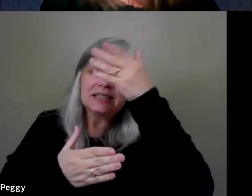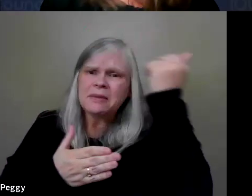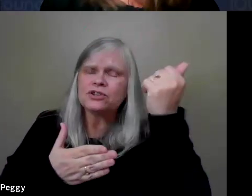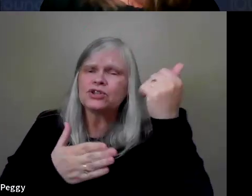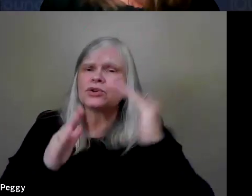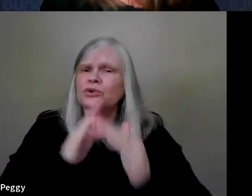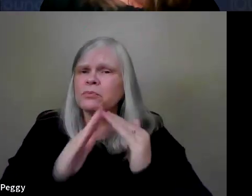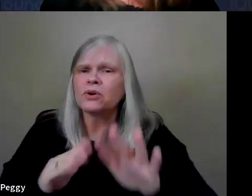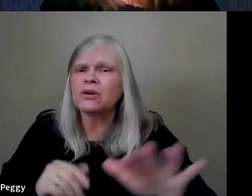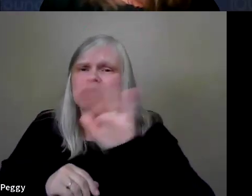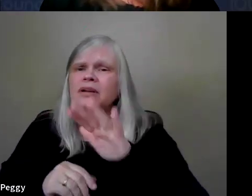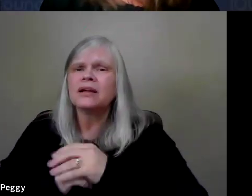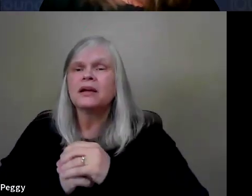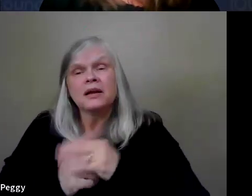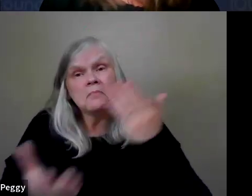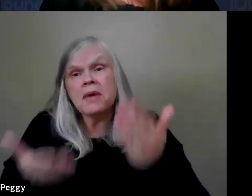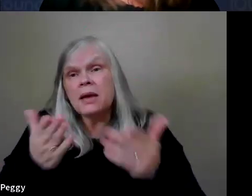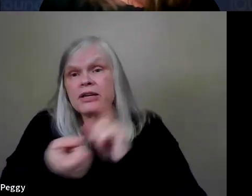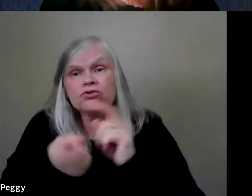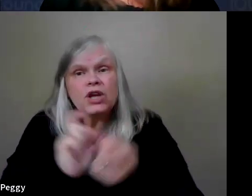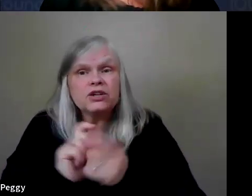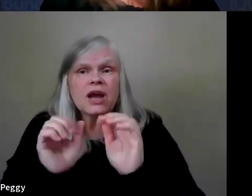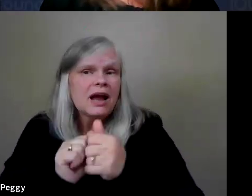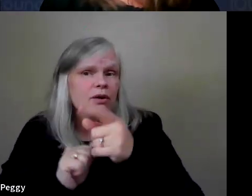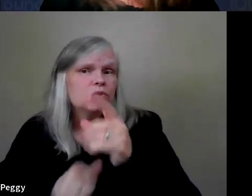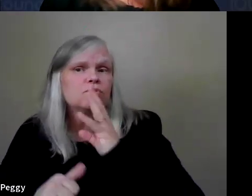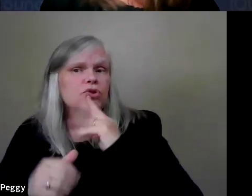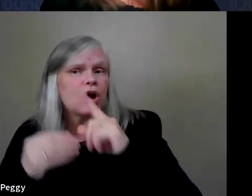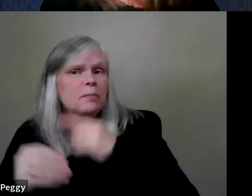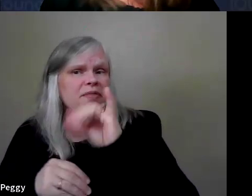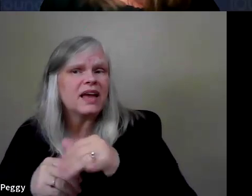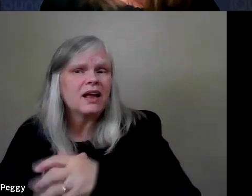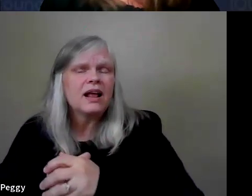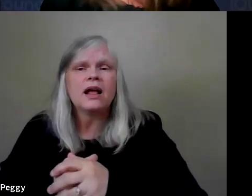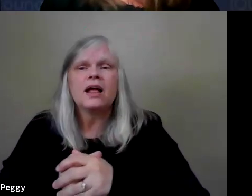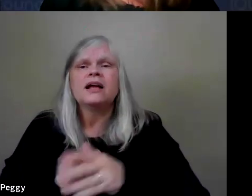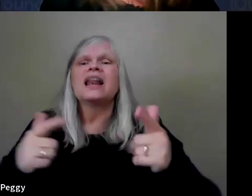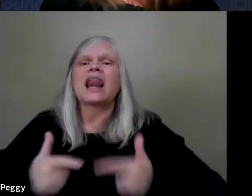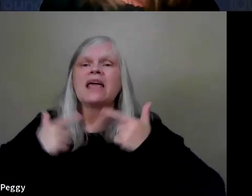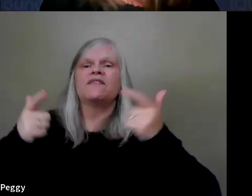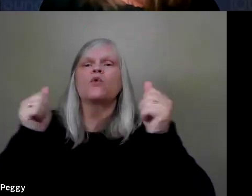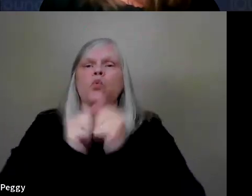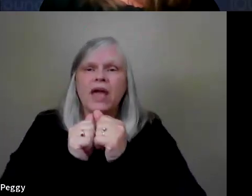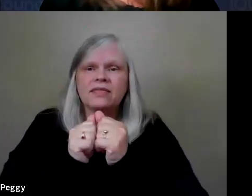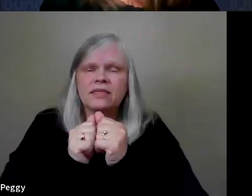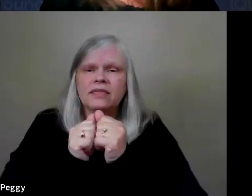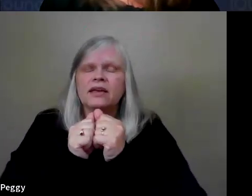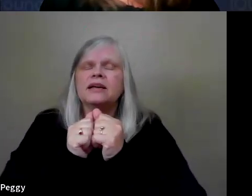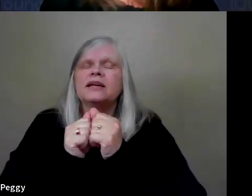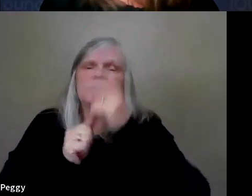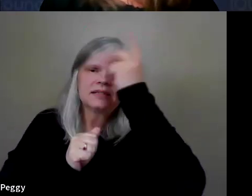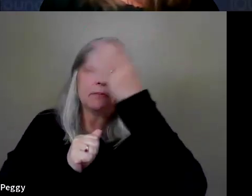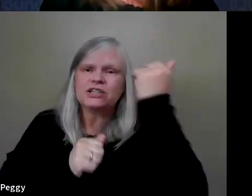state. So it might be changing the way you talk about it. So saying living with dementia instead of suffering with